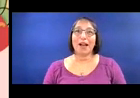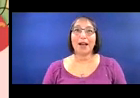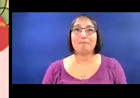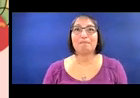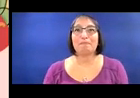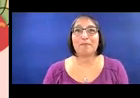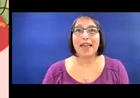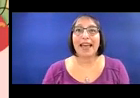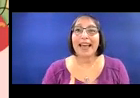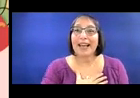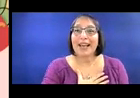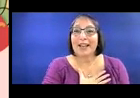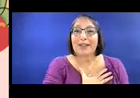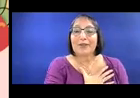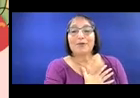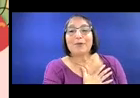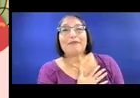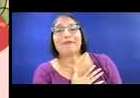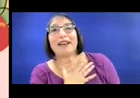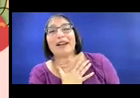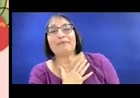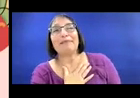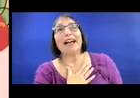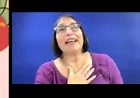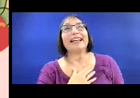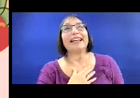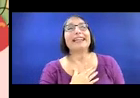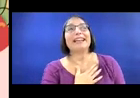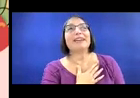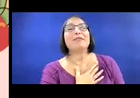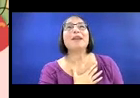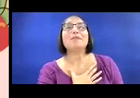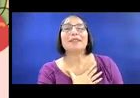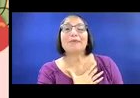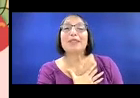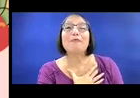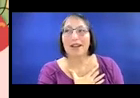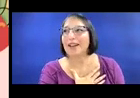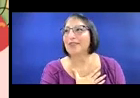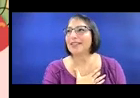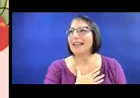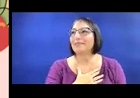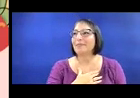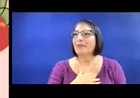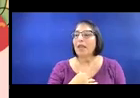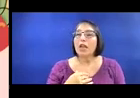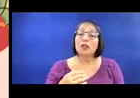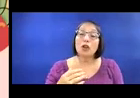you sort of, it was comforting, I should say.